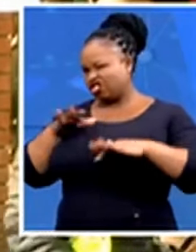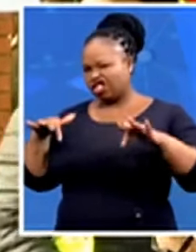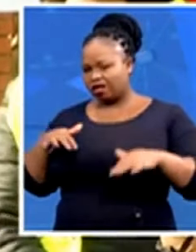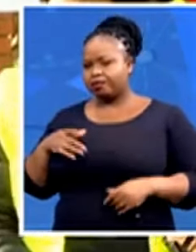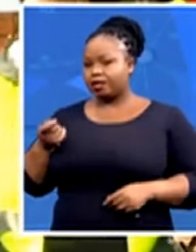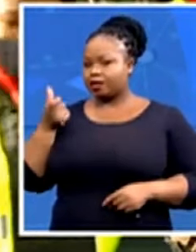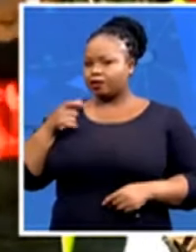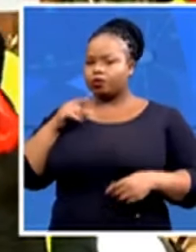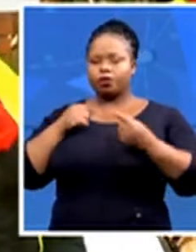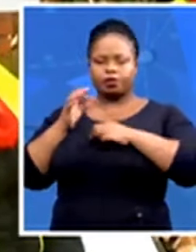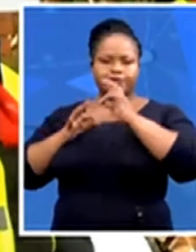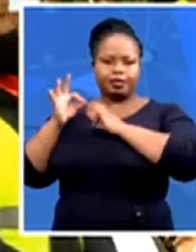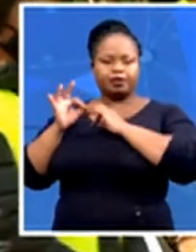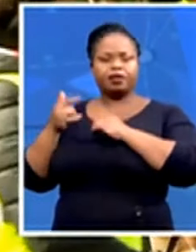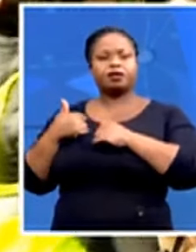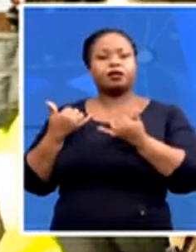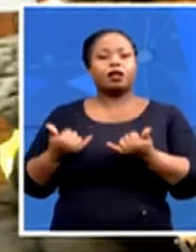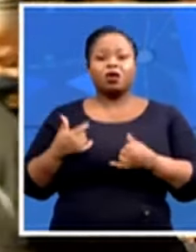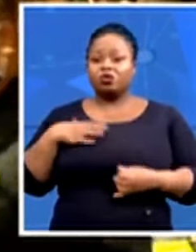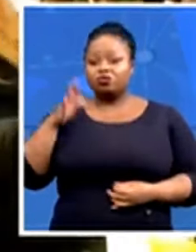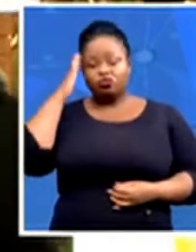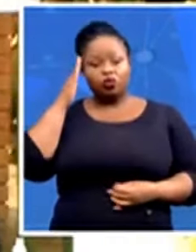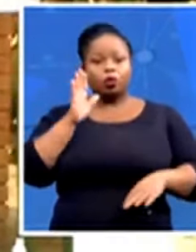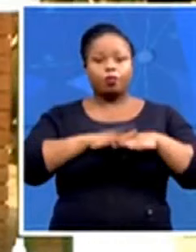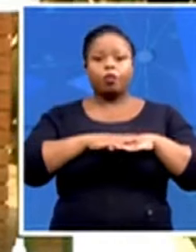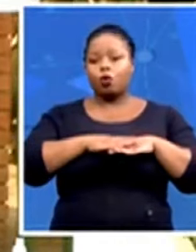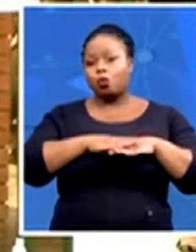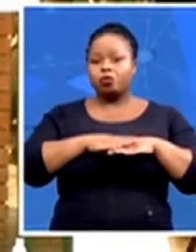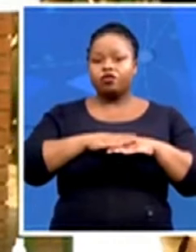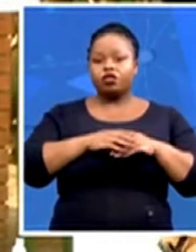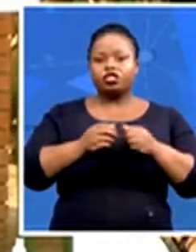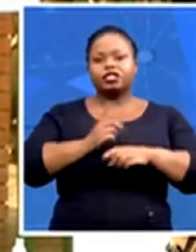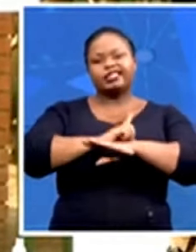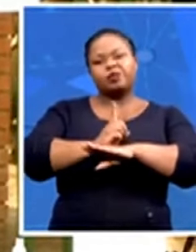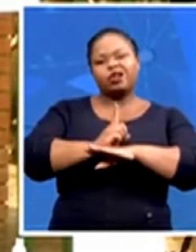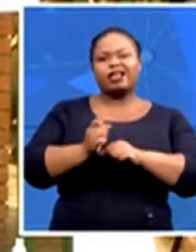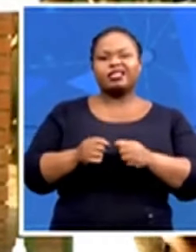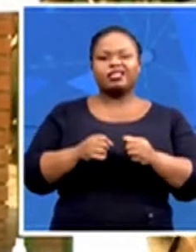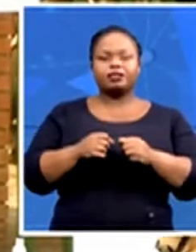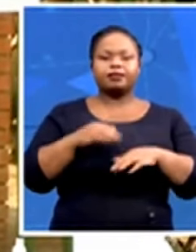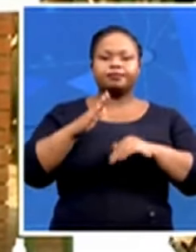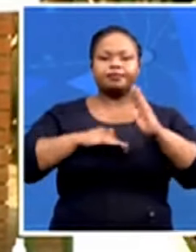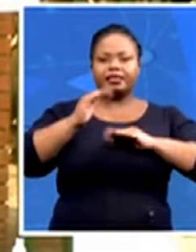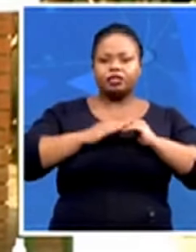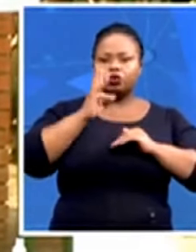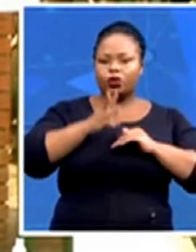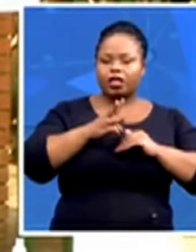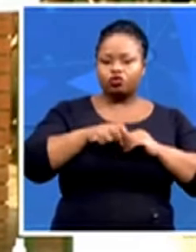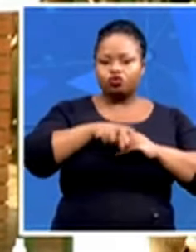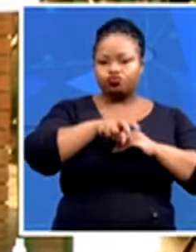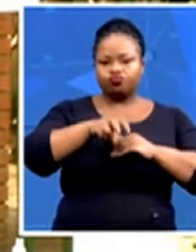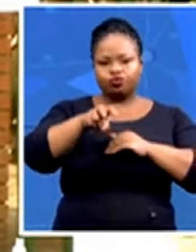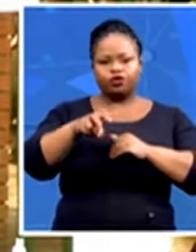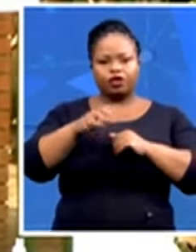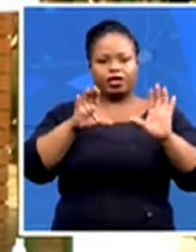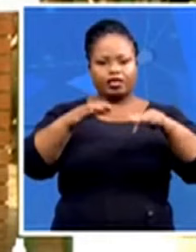having extra, maybe temporal structures to make sure that teaching and learning continues? Is this part of your plan, or how